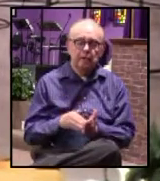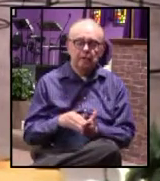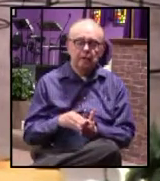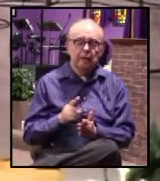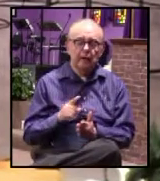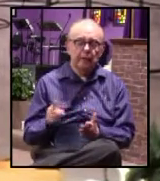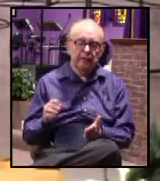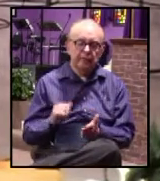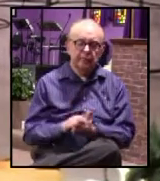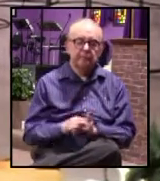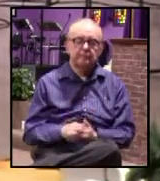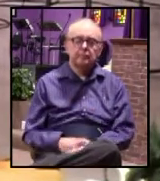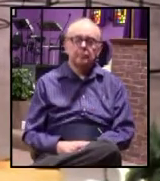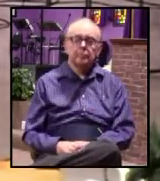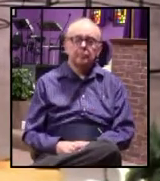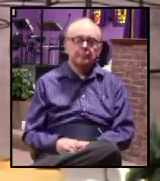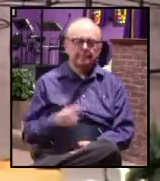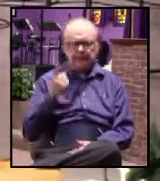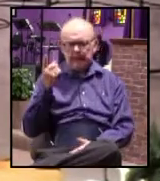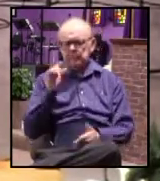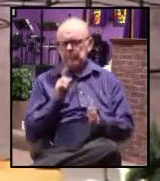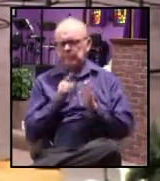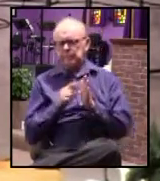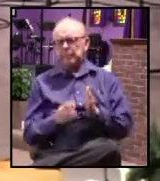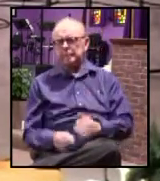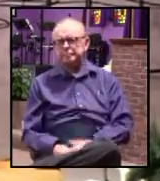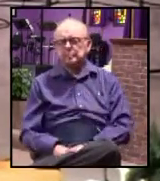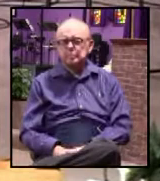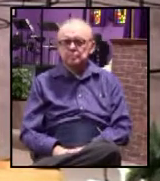this. Think about this for a minute.